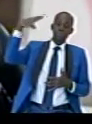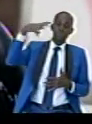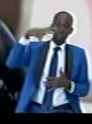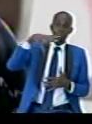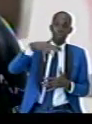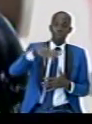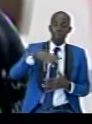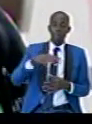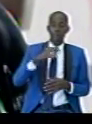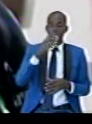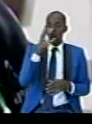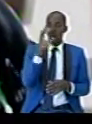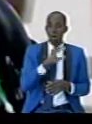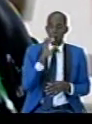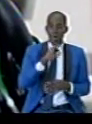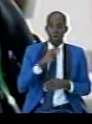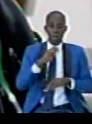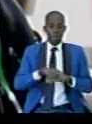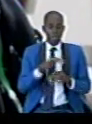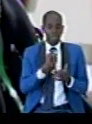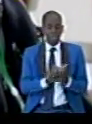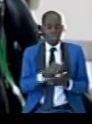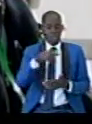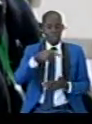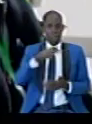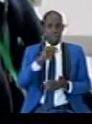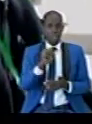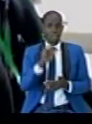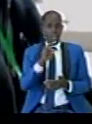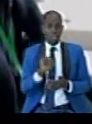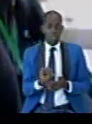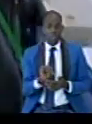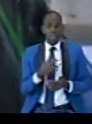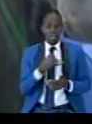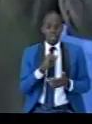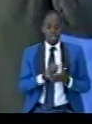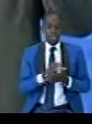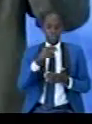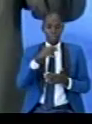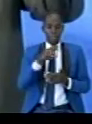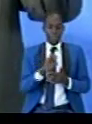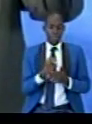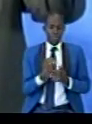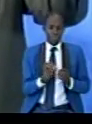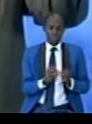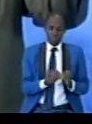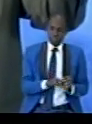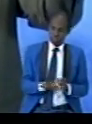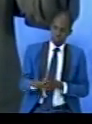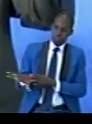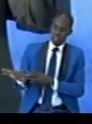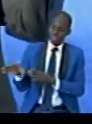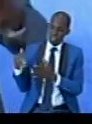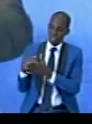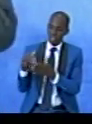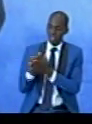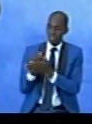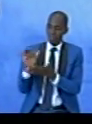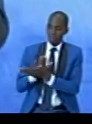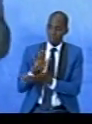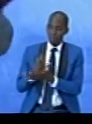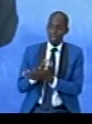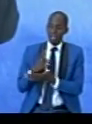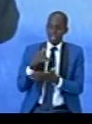Then it makes a burning in that paper. When everything you've got, your skill,